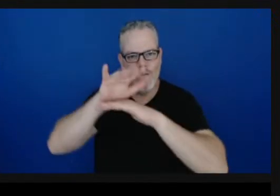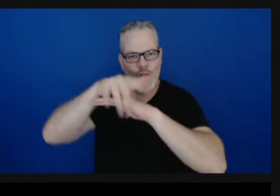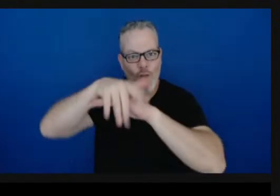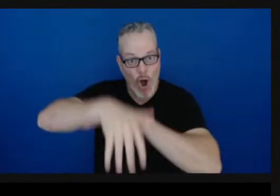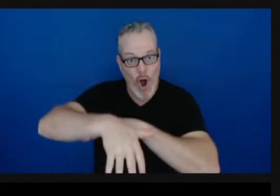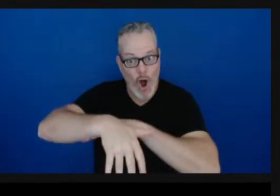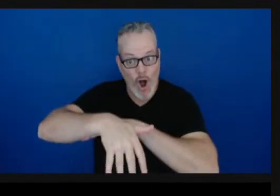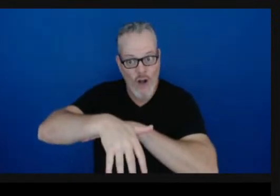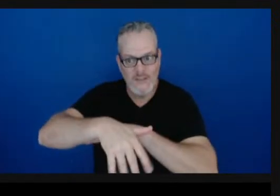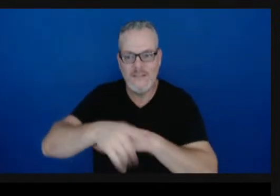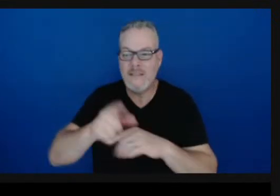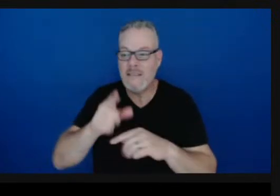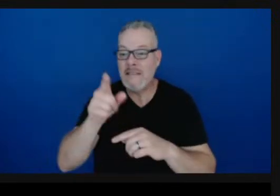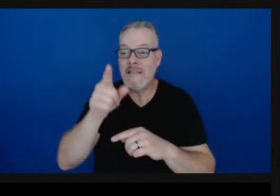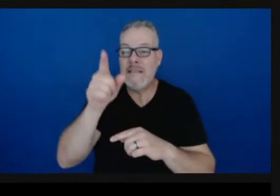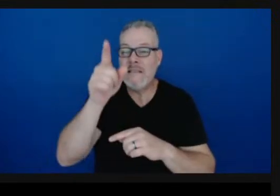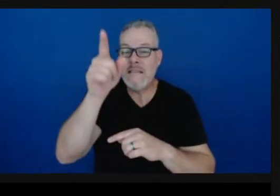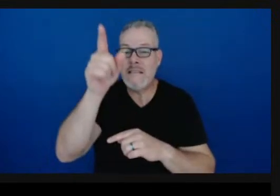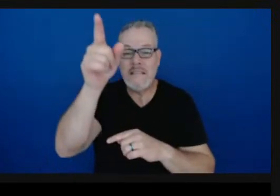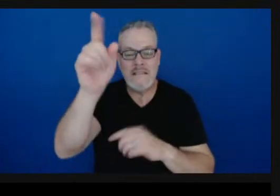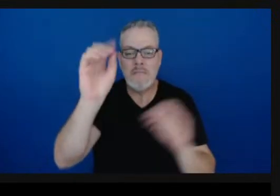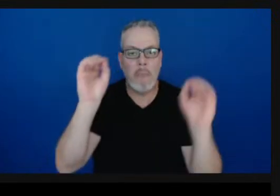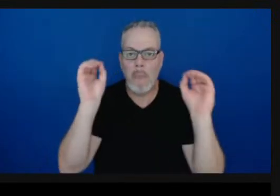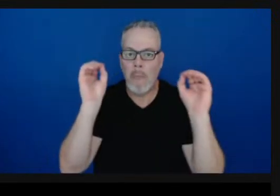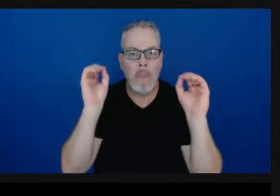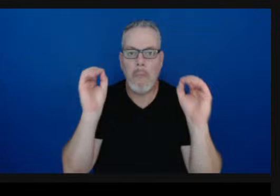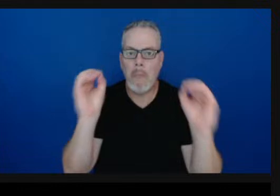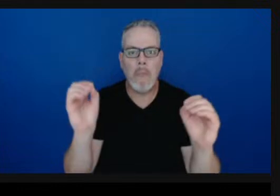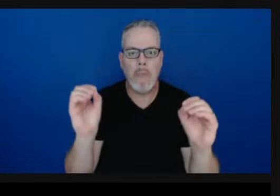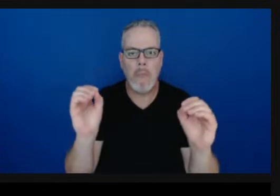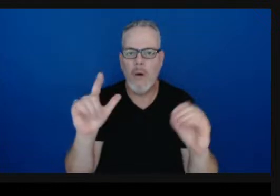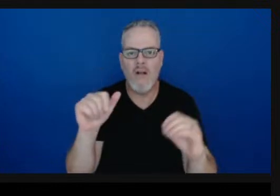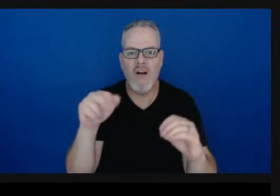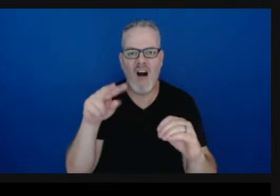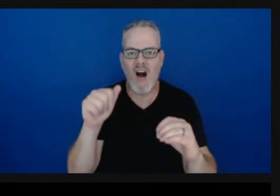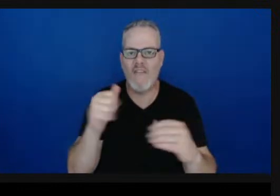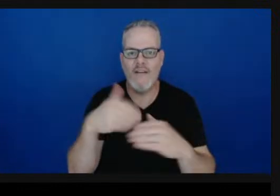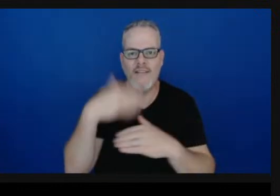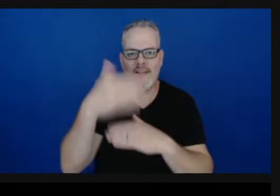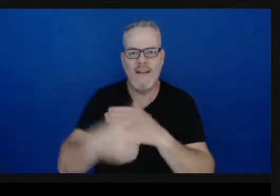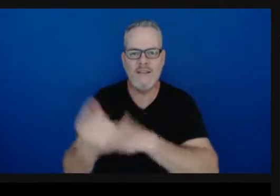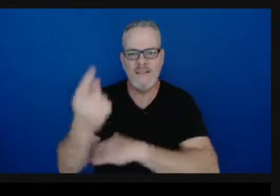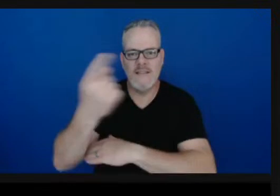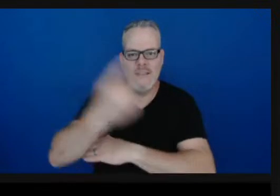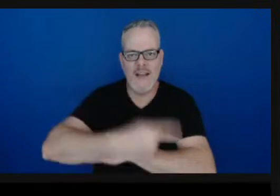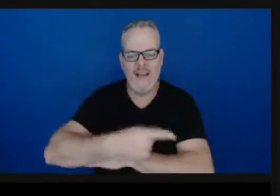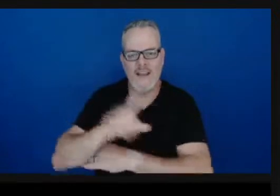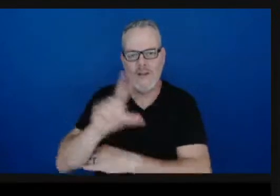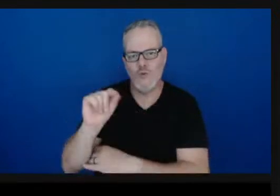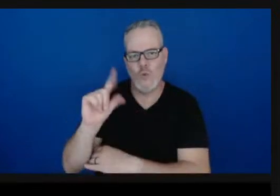The fume coming out. No active lava currently exposed in this view the next morning, the 20th.